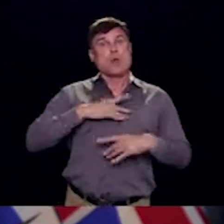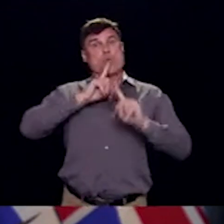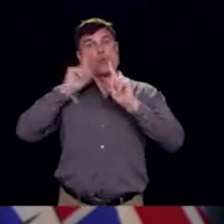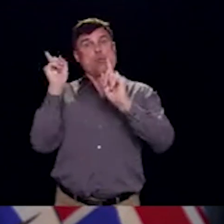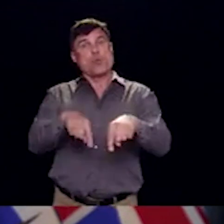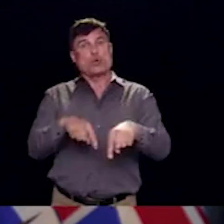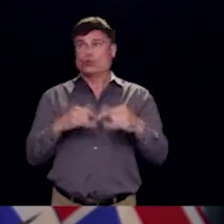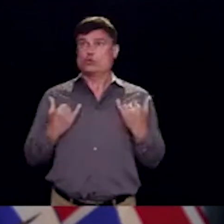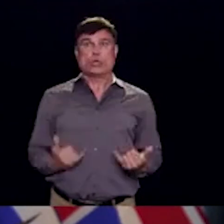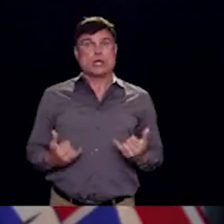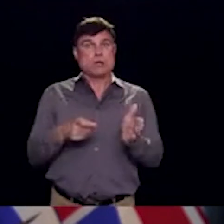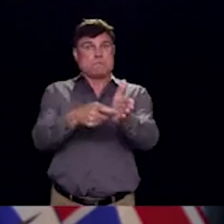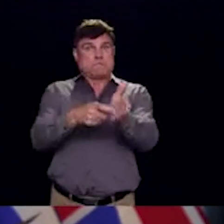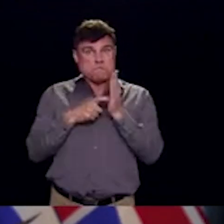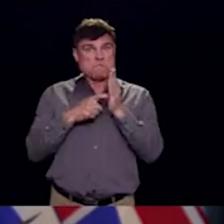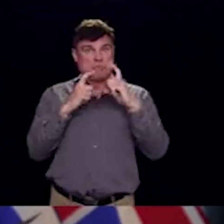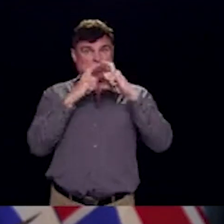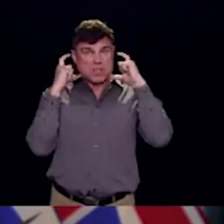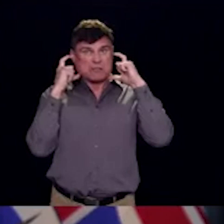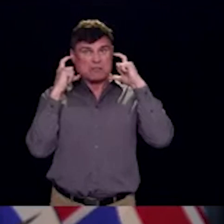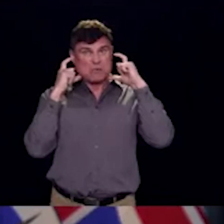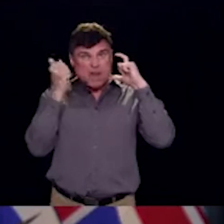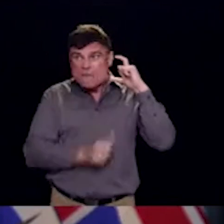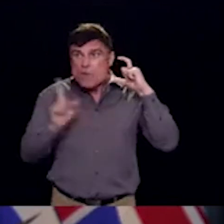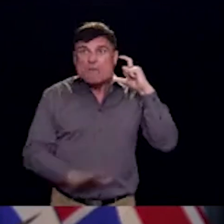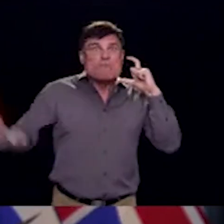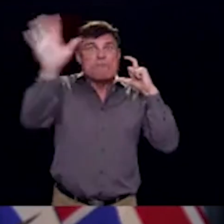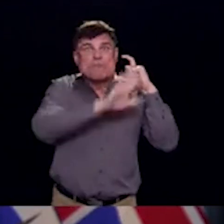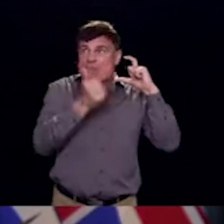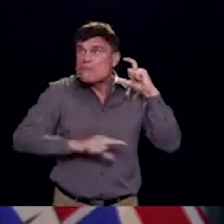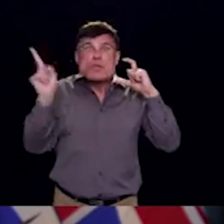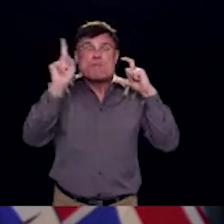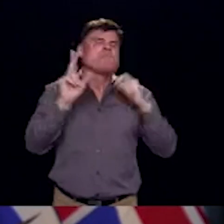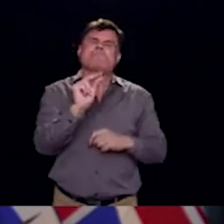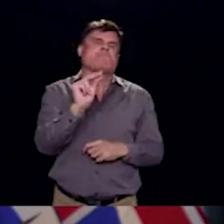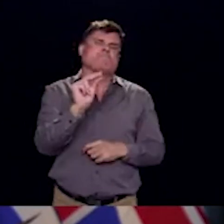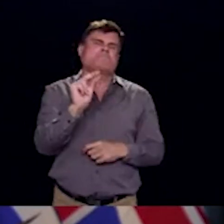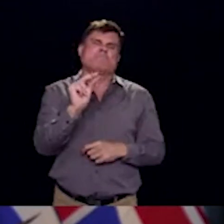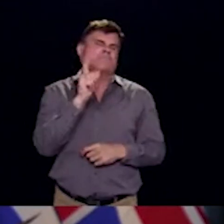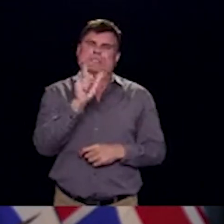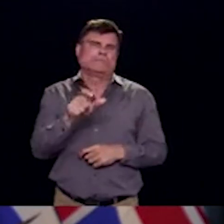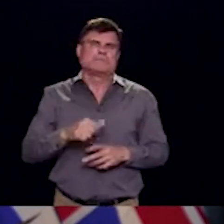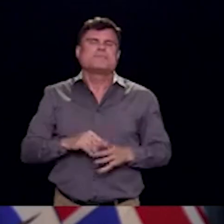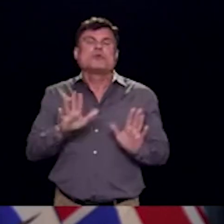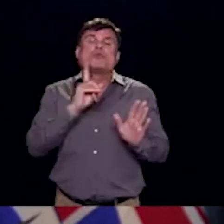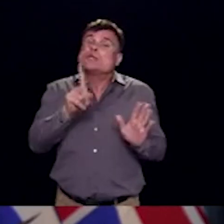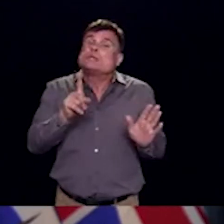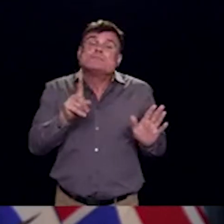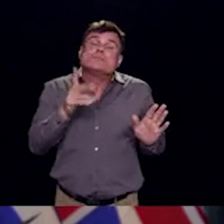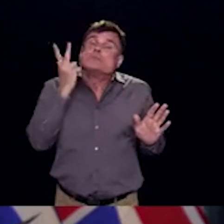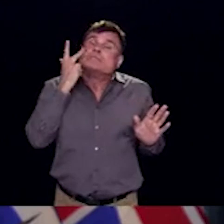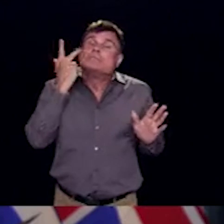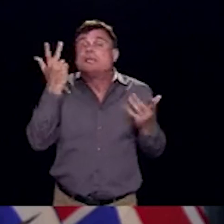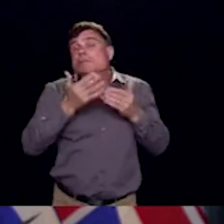may become more directive that we will require people to wear masks in some indoor situations if we start to